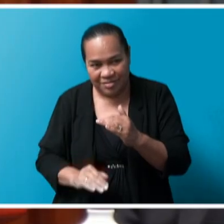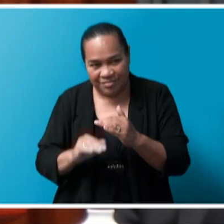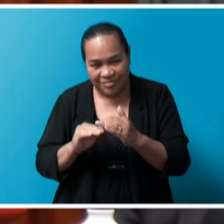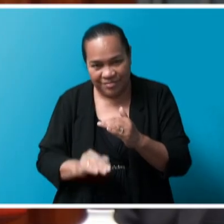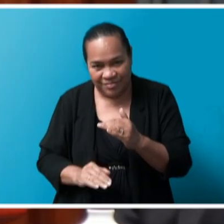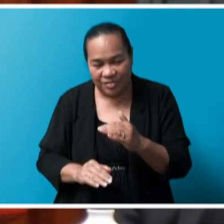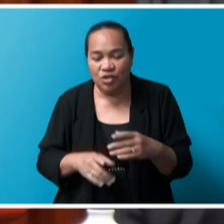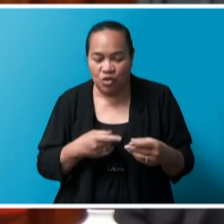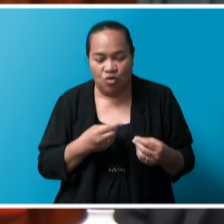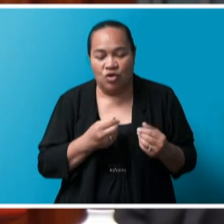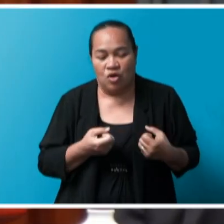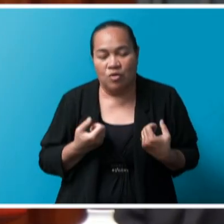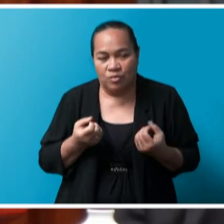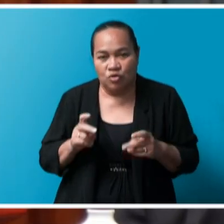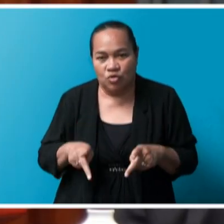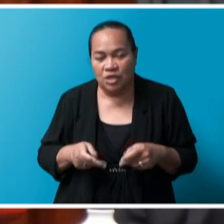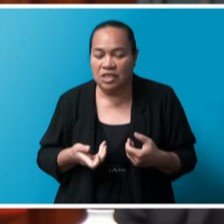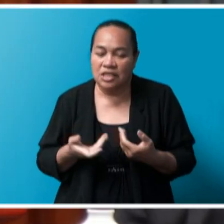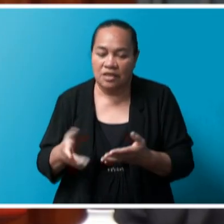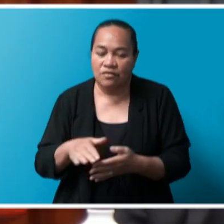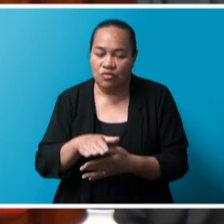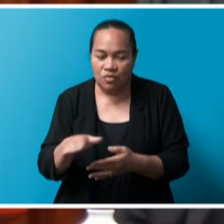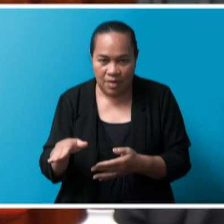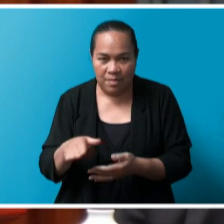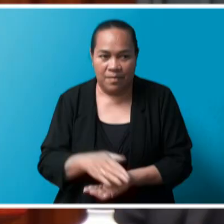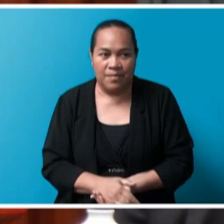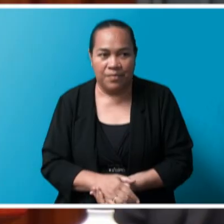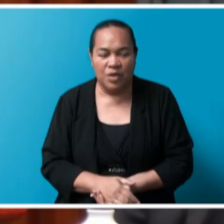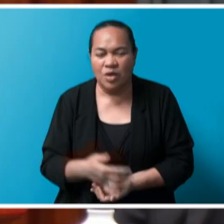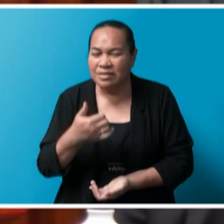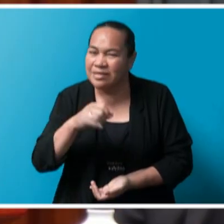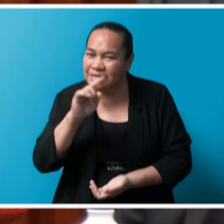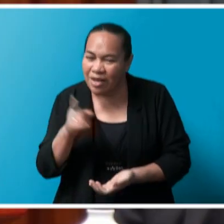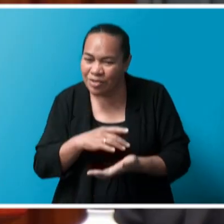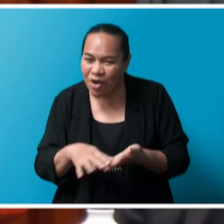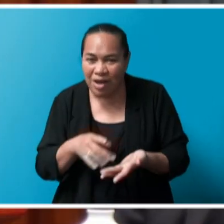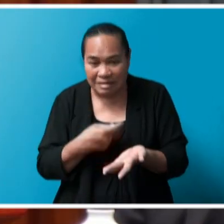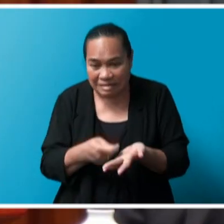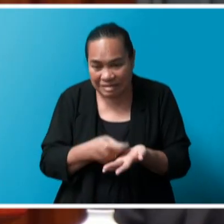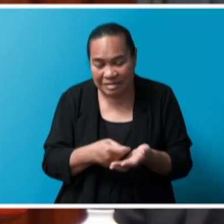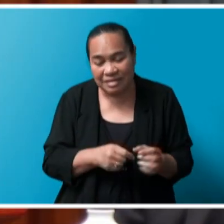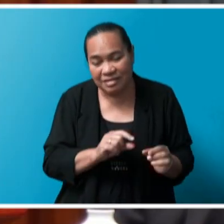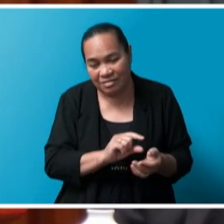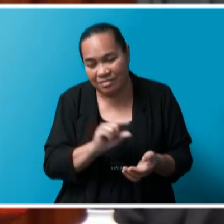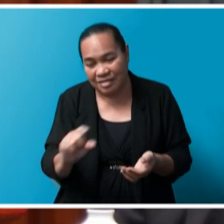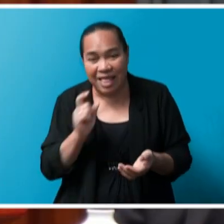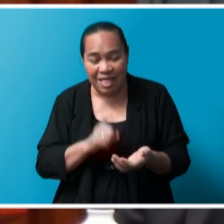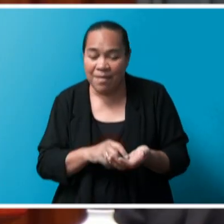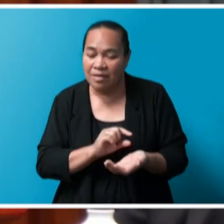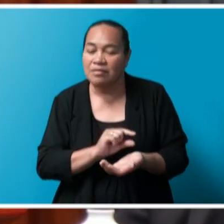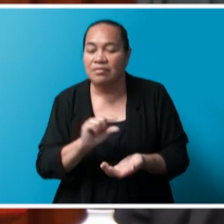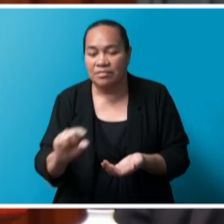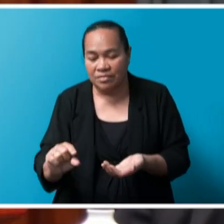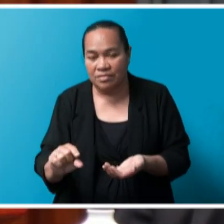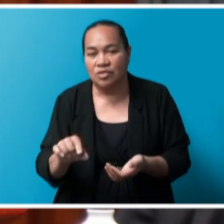and $60,000 with an allocation of $500,000. These reforms ensure that government assistance is directed towards those families facing the